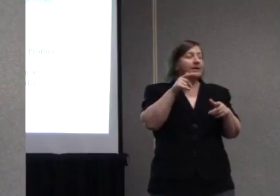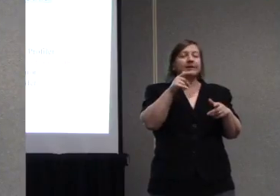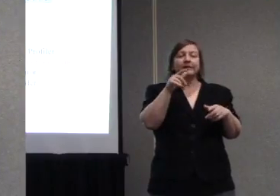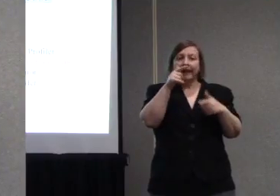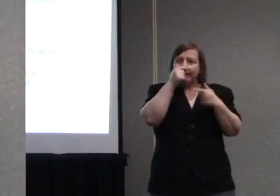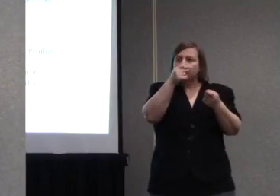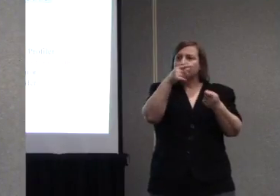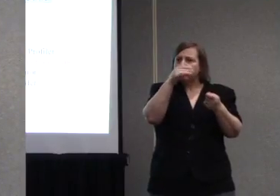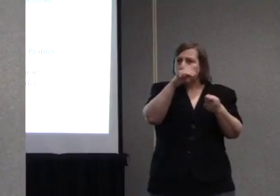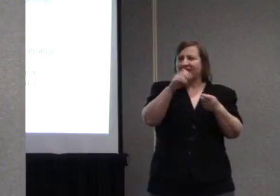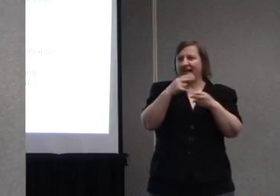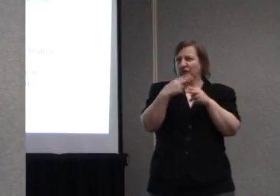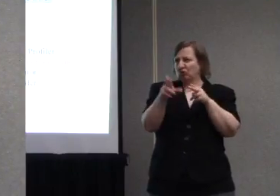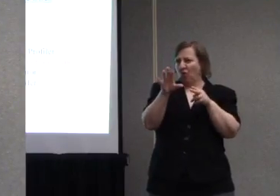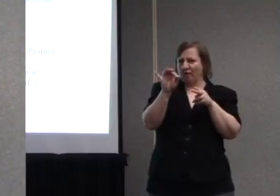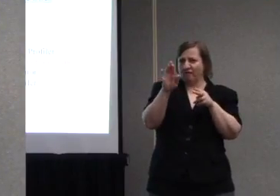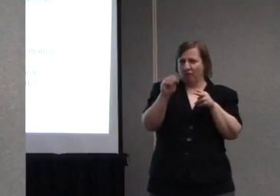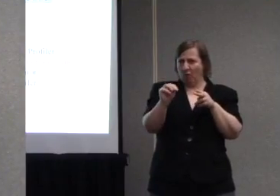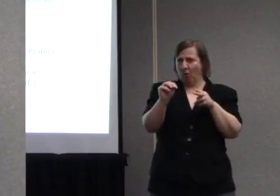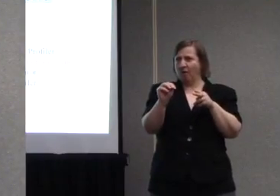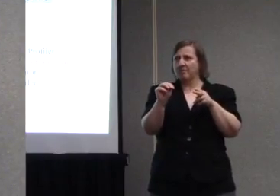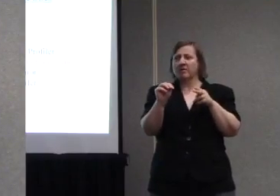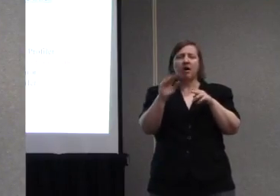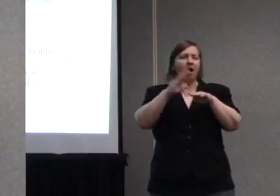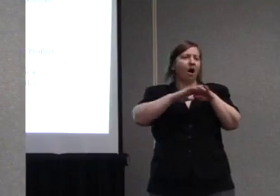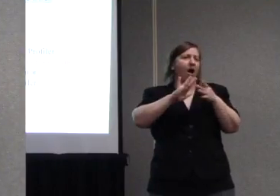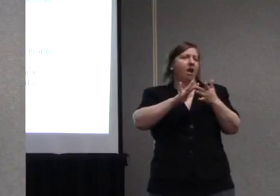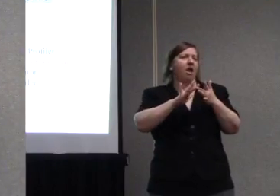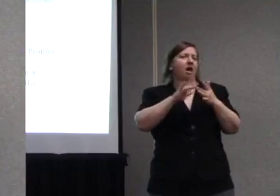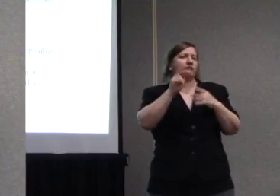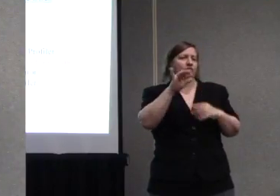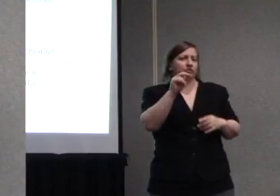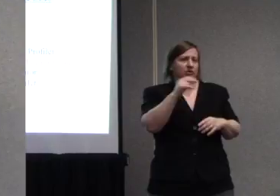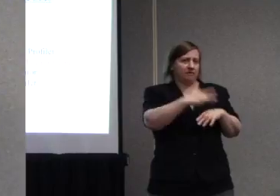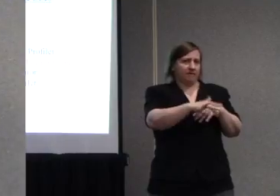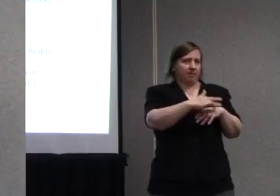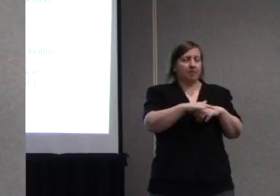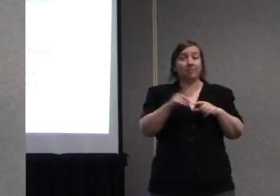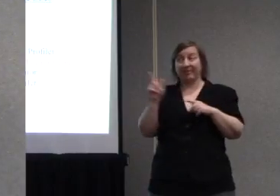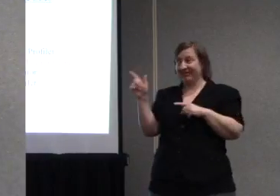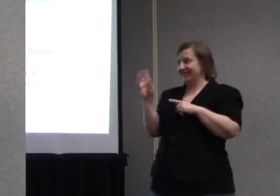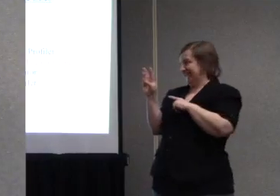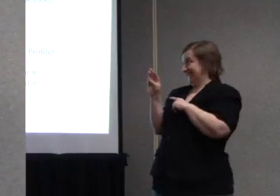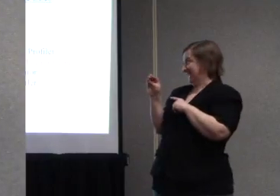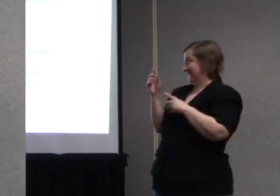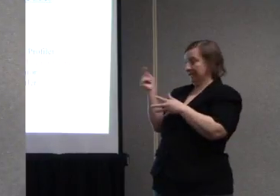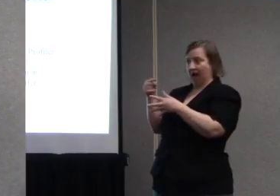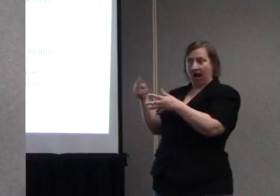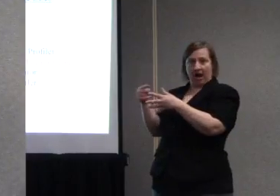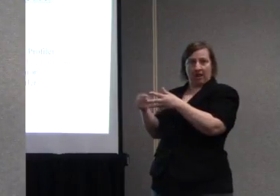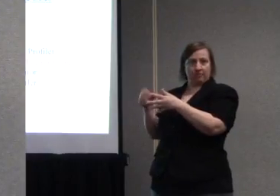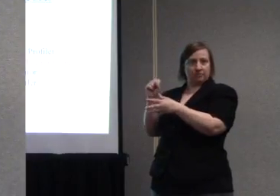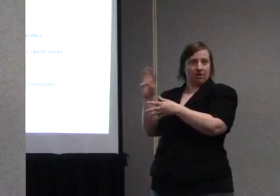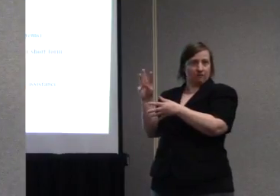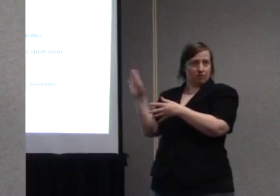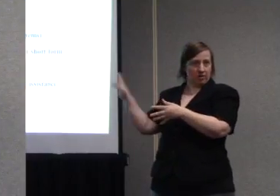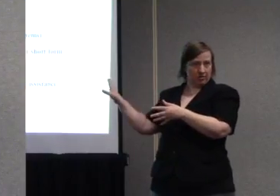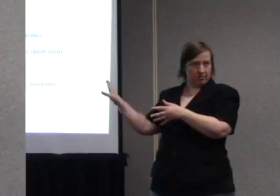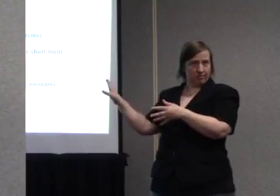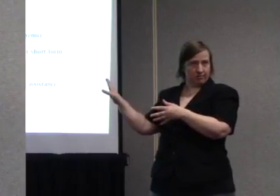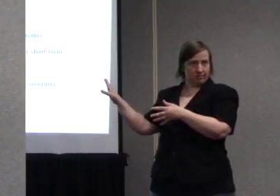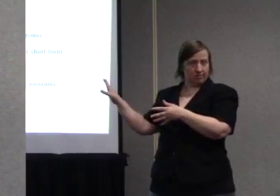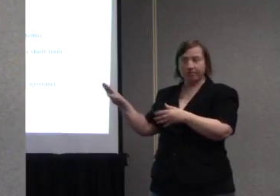at is the Interest Profiler short form, which is an online version that's available. We're looking at the